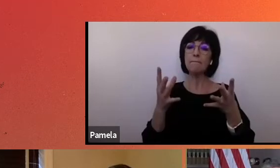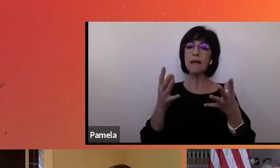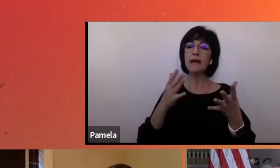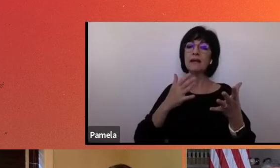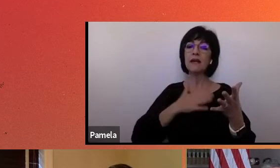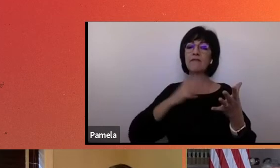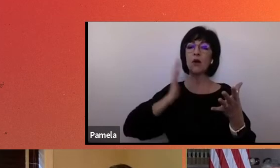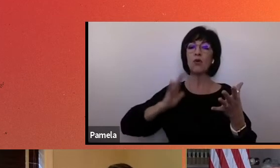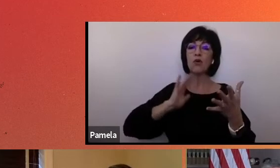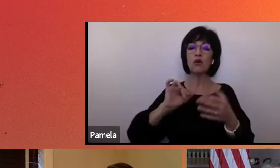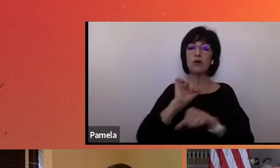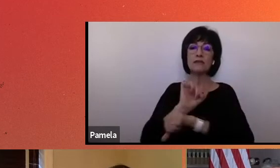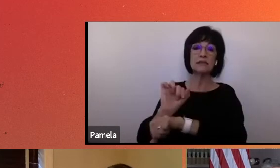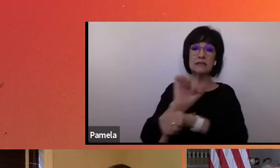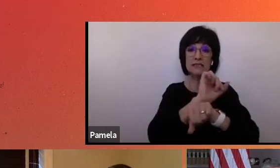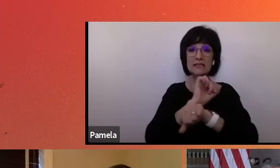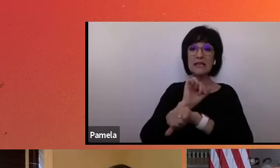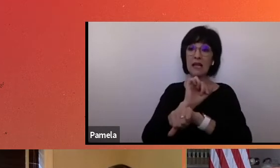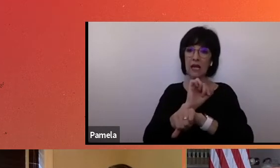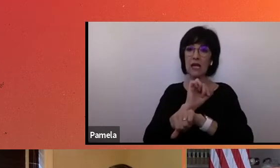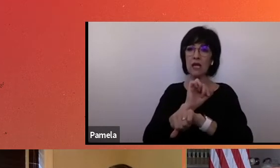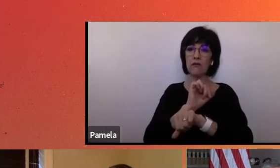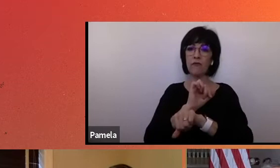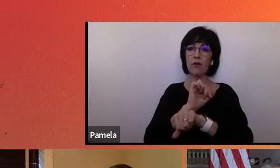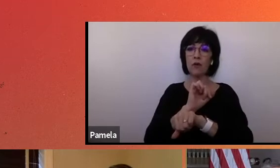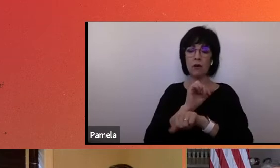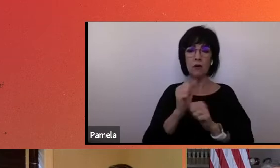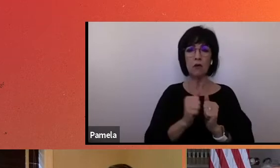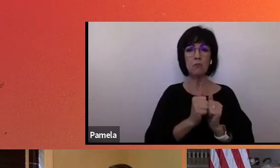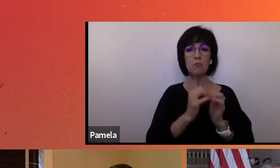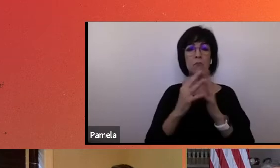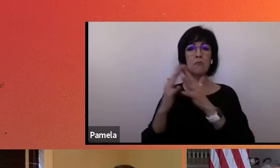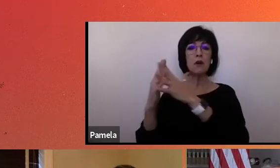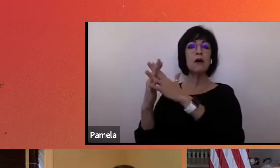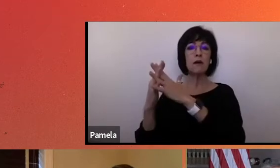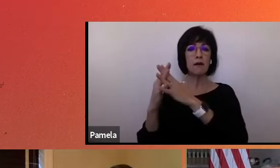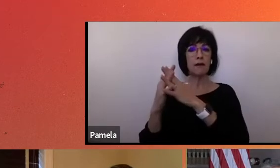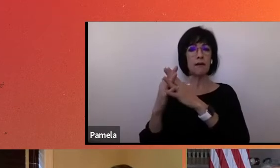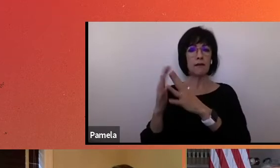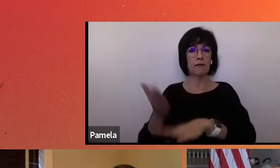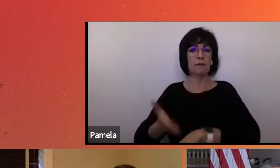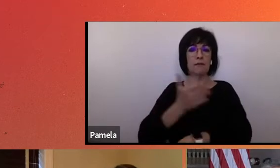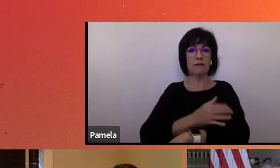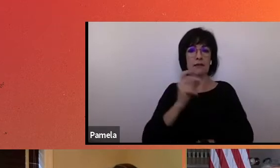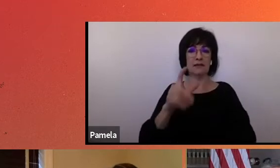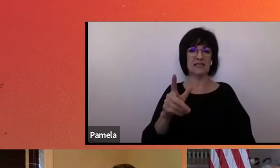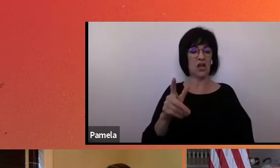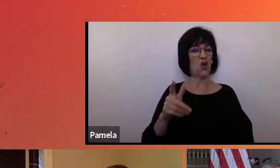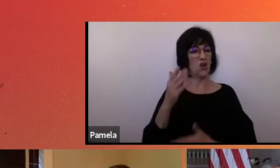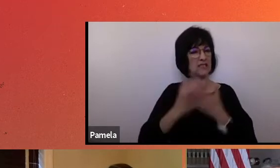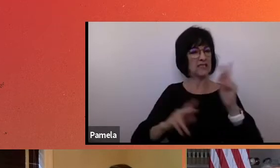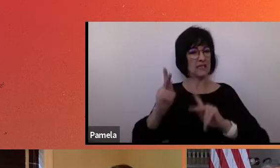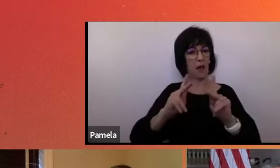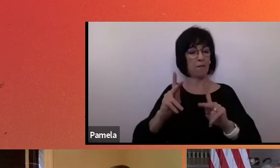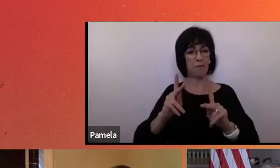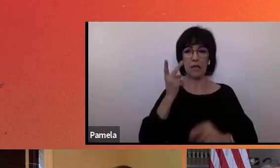understand the history of Delaware and its contradictions of being the first state to ratify the